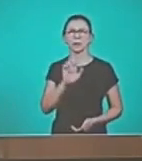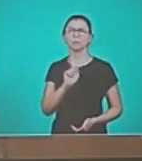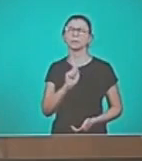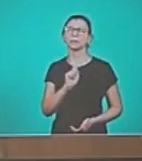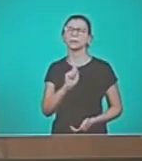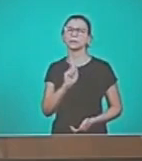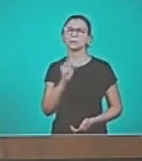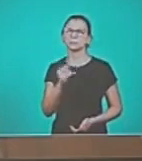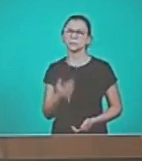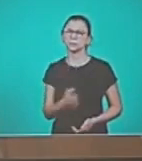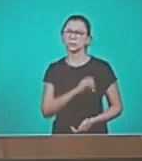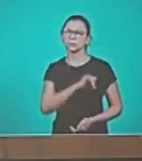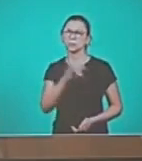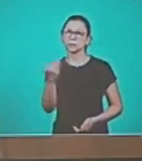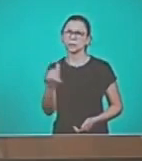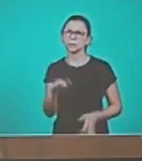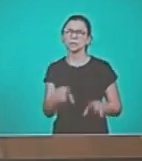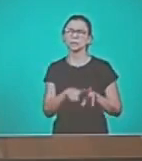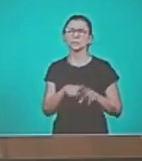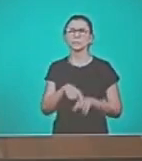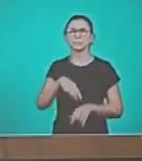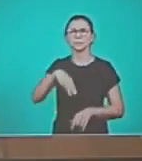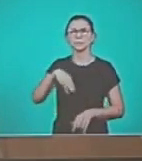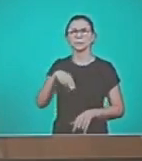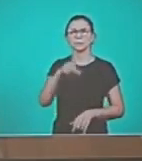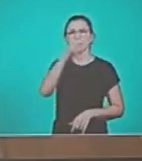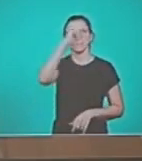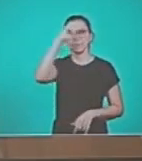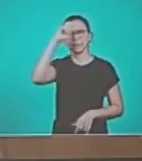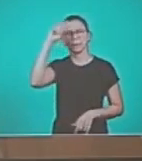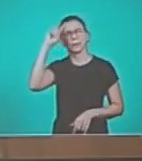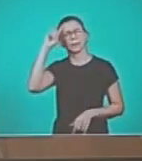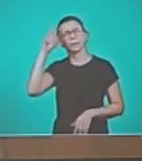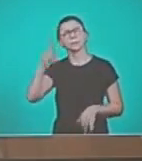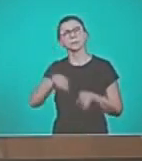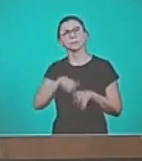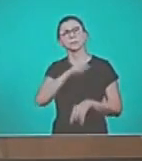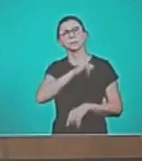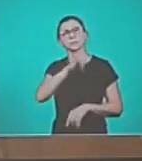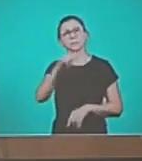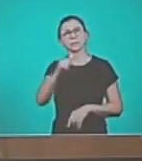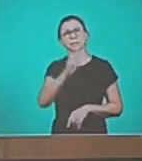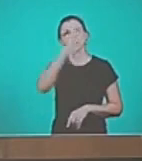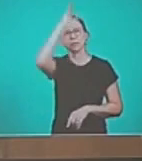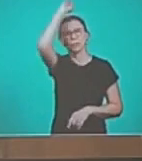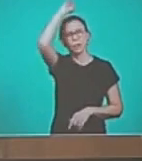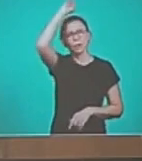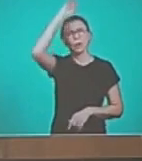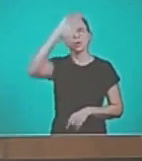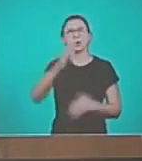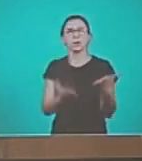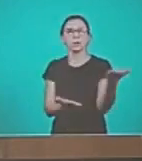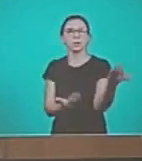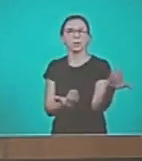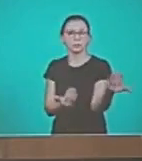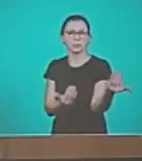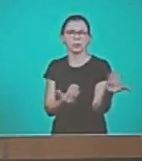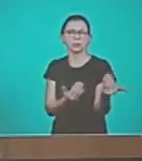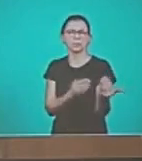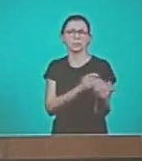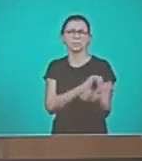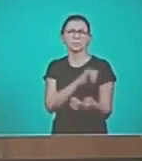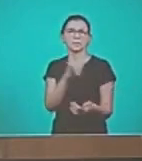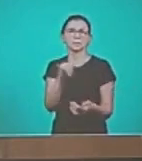already spoke about there, about from Sister Romanelli from Milan, the youth from Rome, the church in